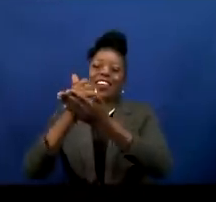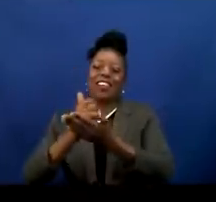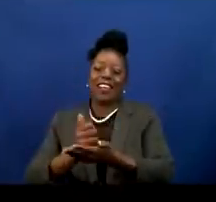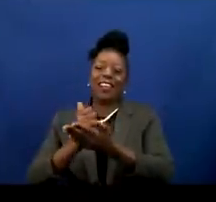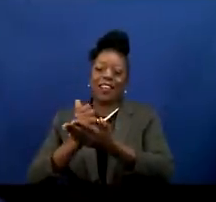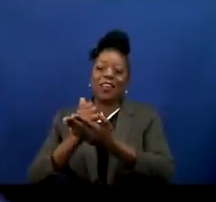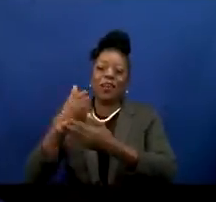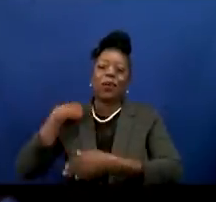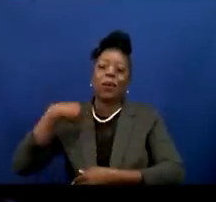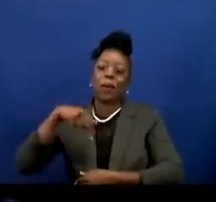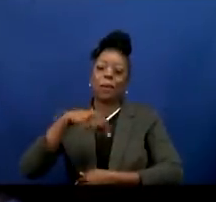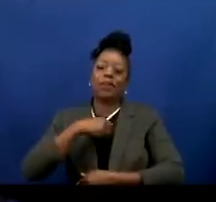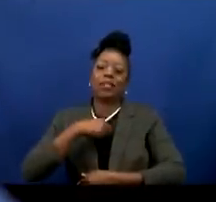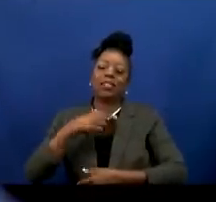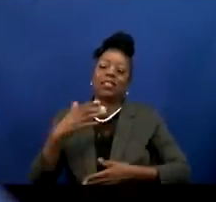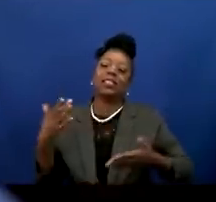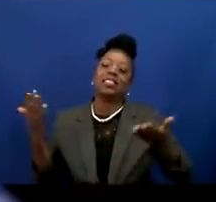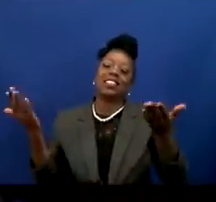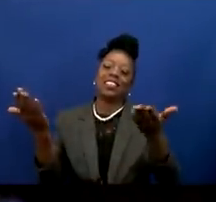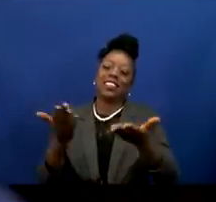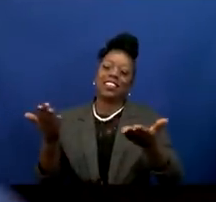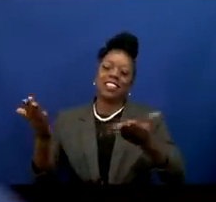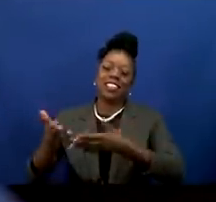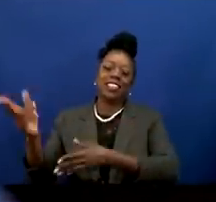He is here to hear us.